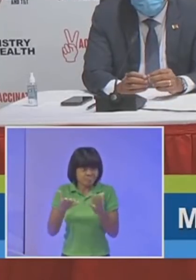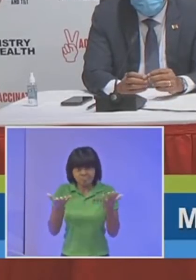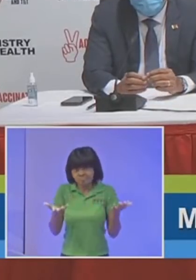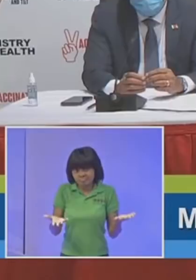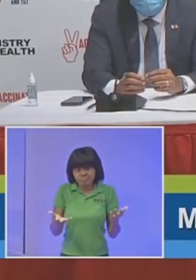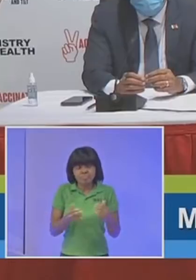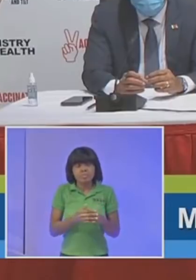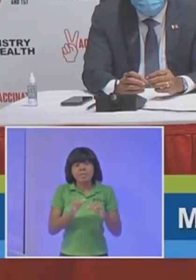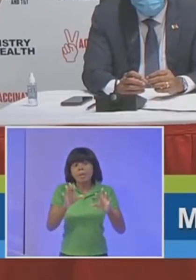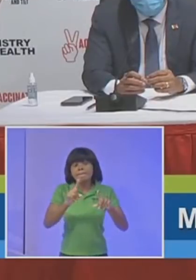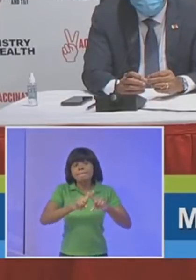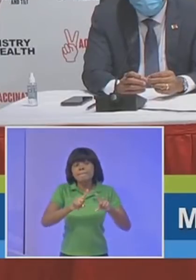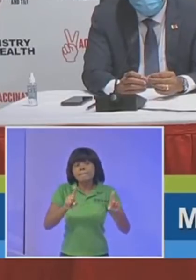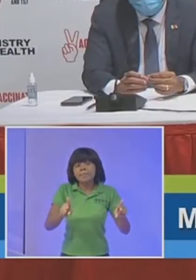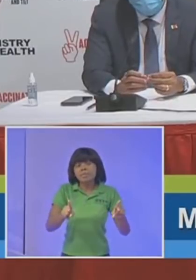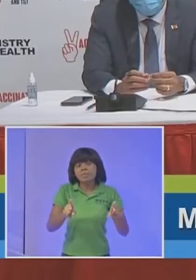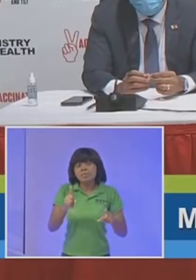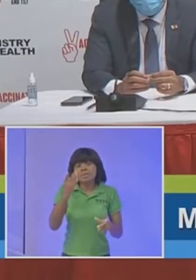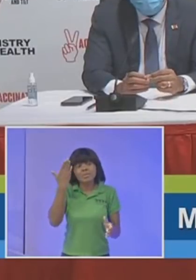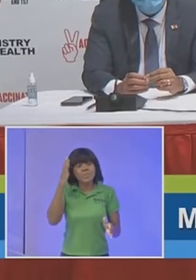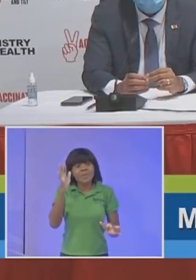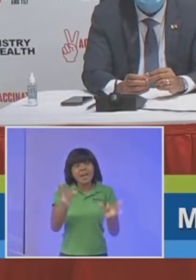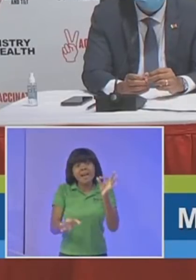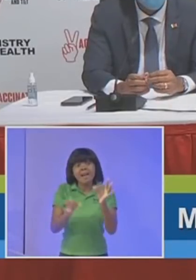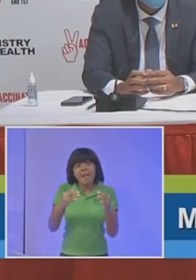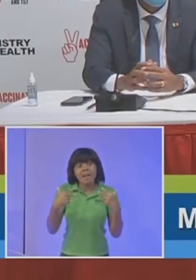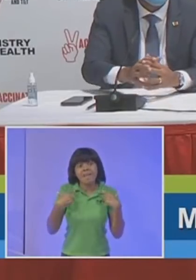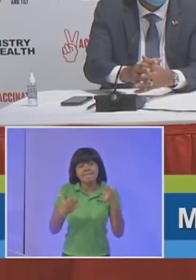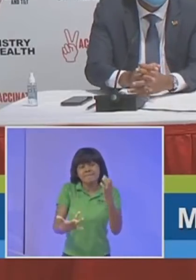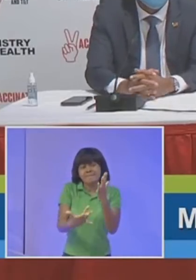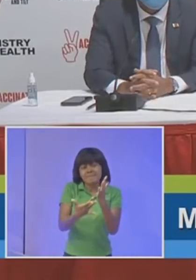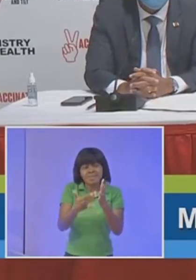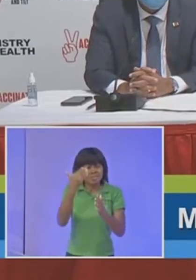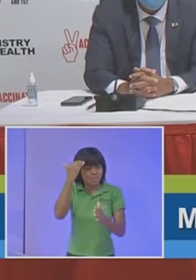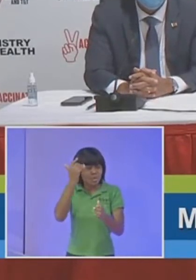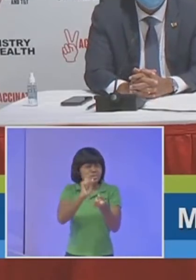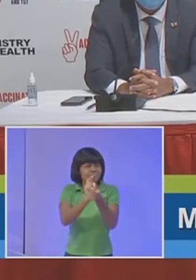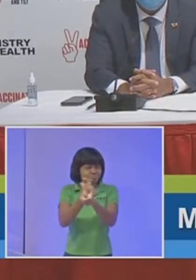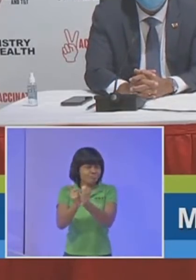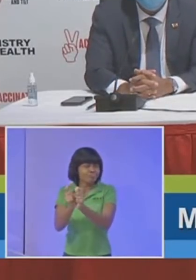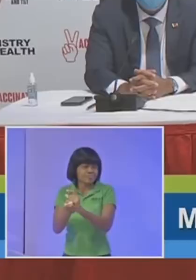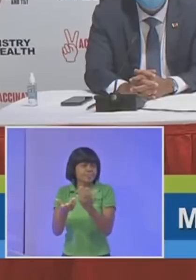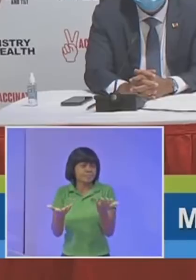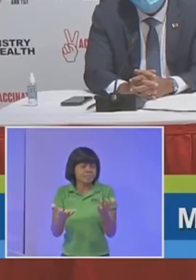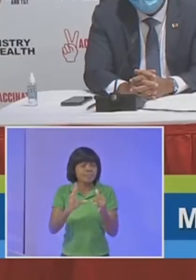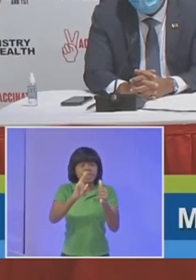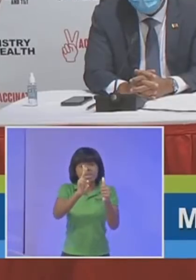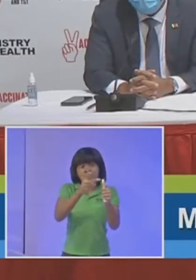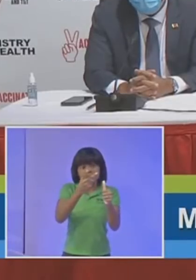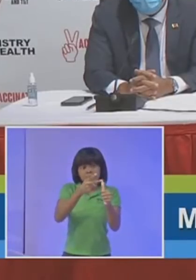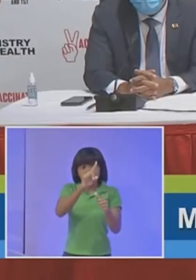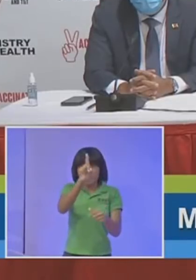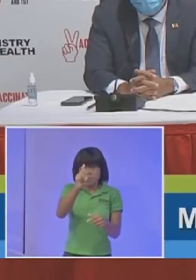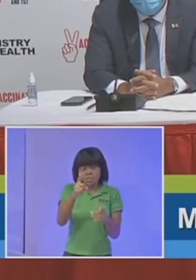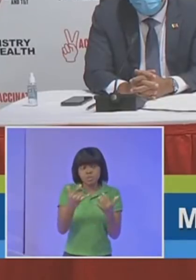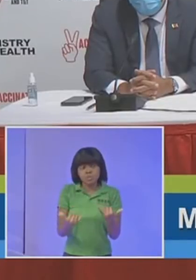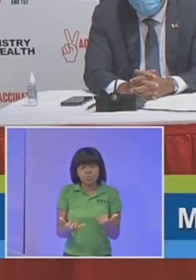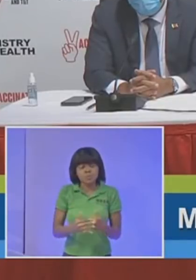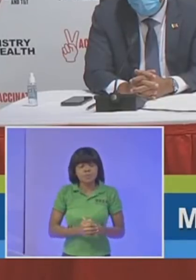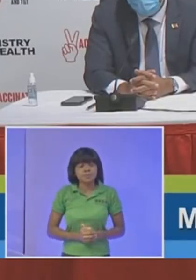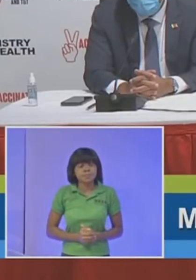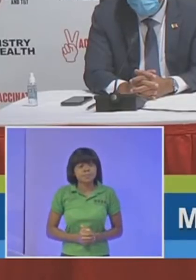Joel. That's all right. Secondly, any update in terms of the